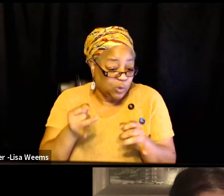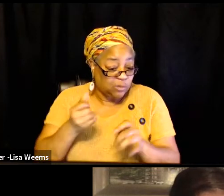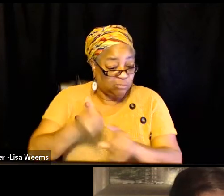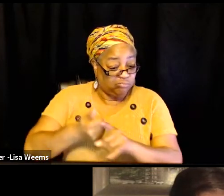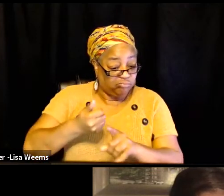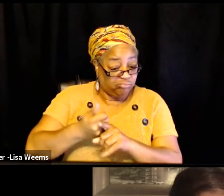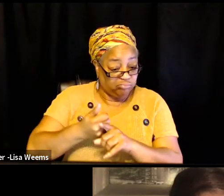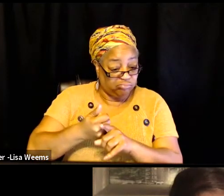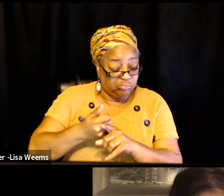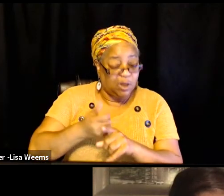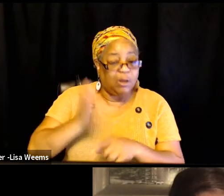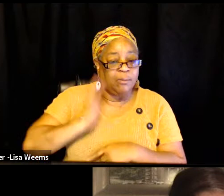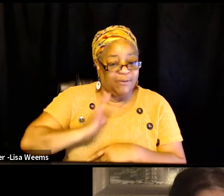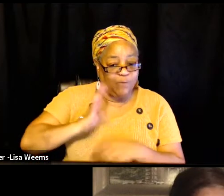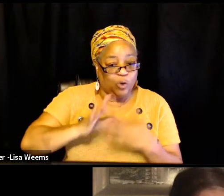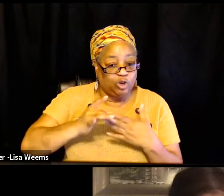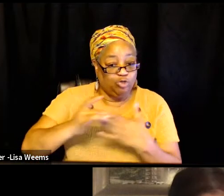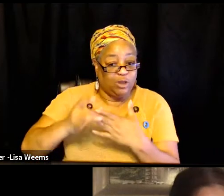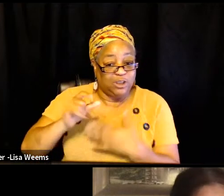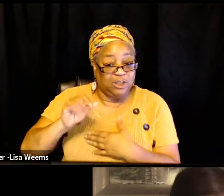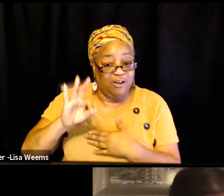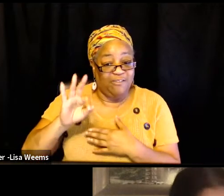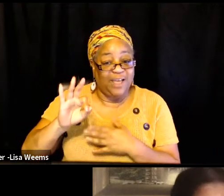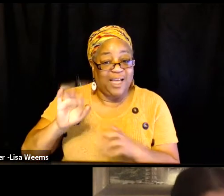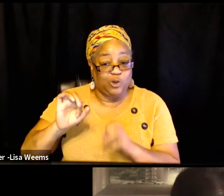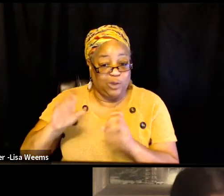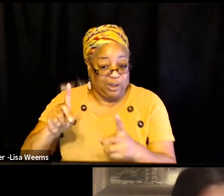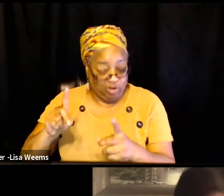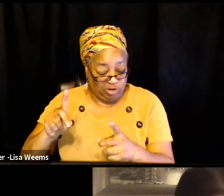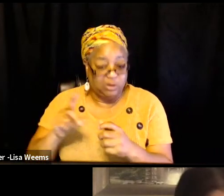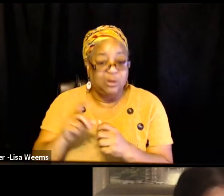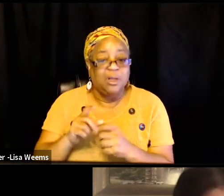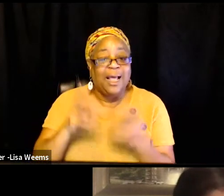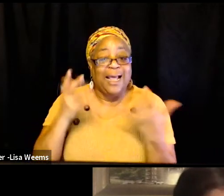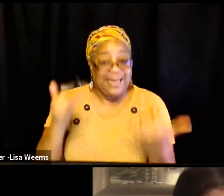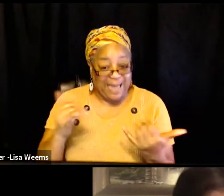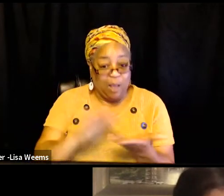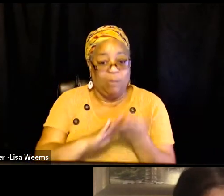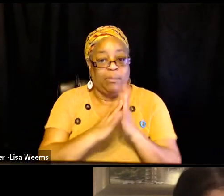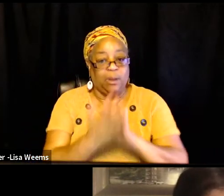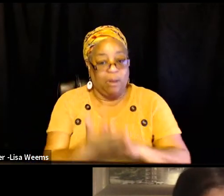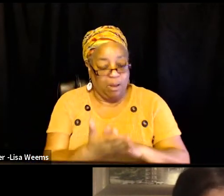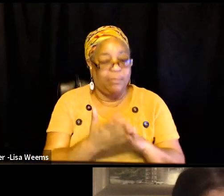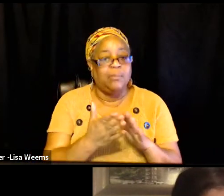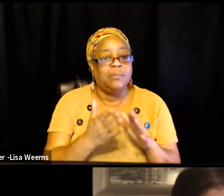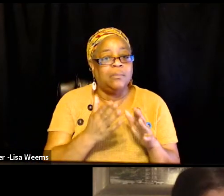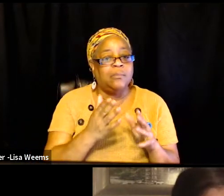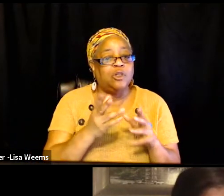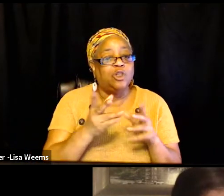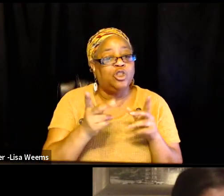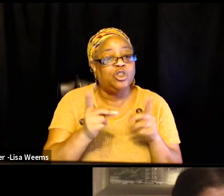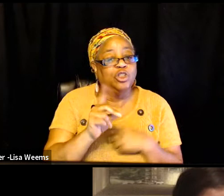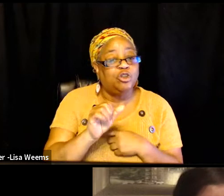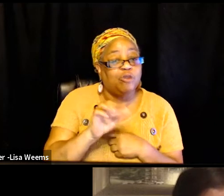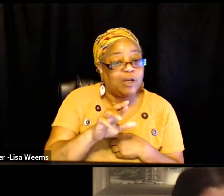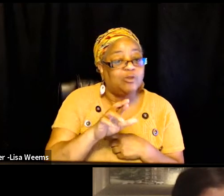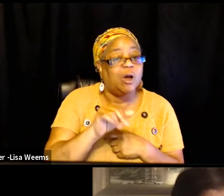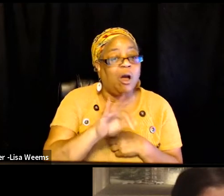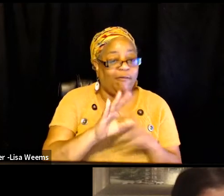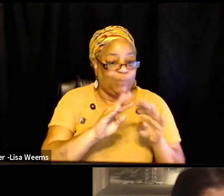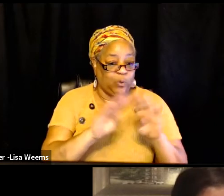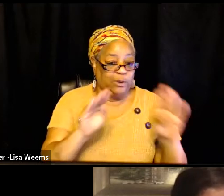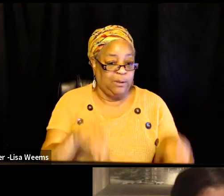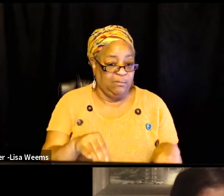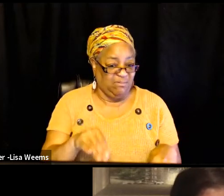were directors of education have become now directors of museums. And I think I find that really wonderful, because really